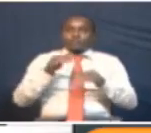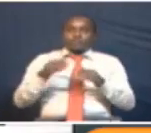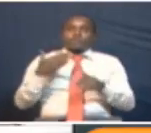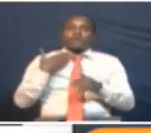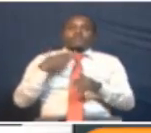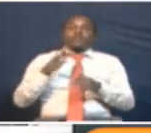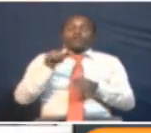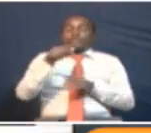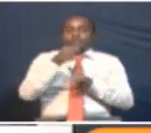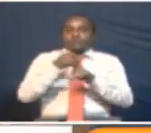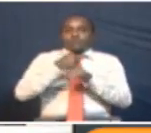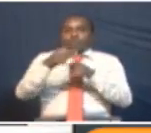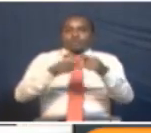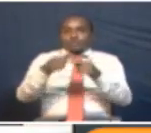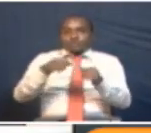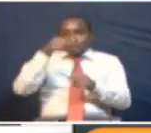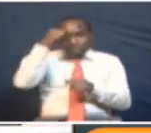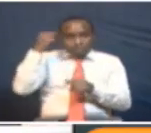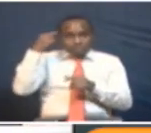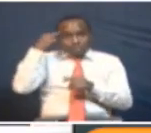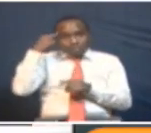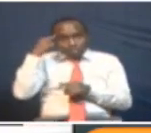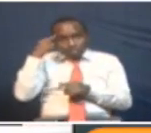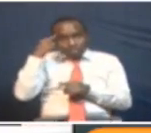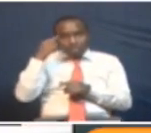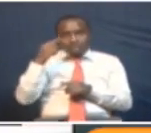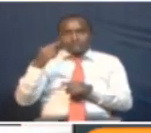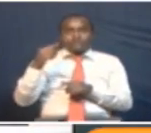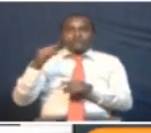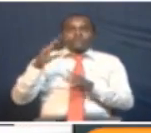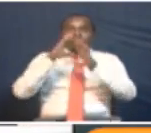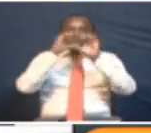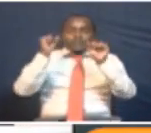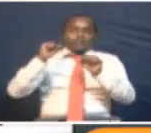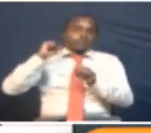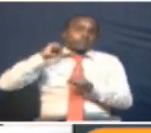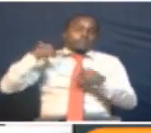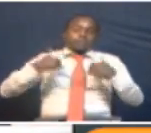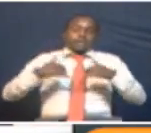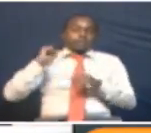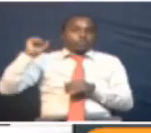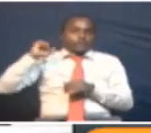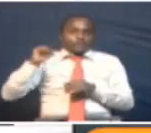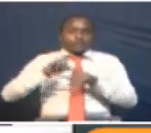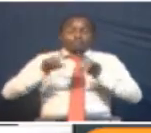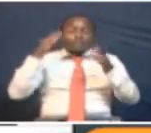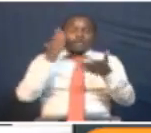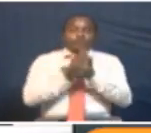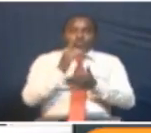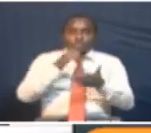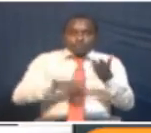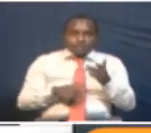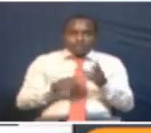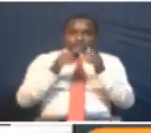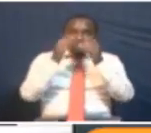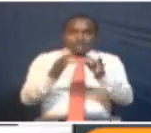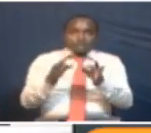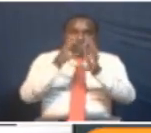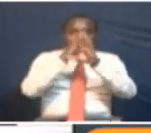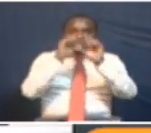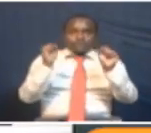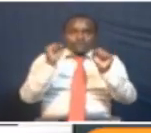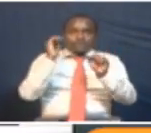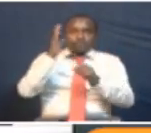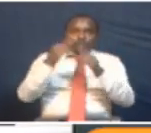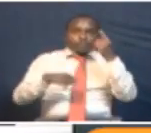to continue because they thought the president was playing politics. But the truth of the matter is this, that if the president is going to win